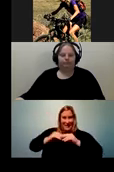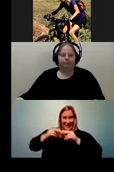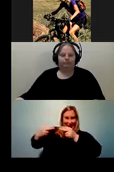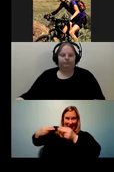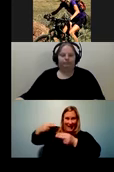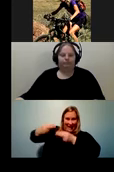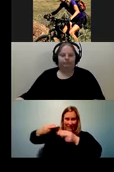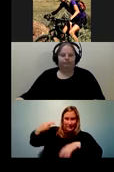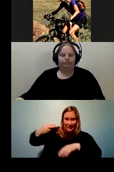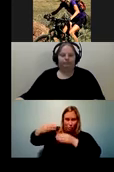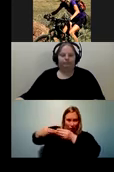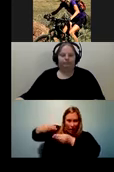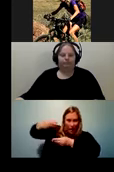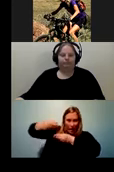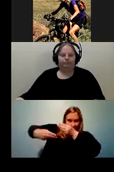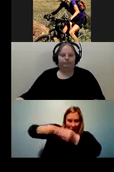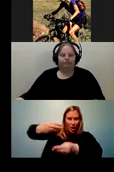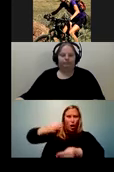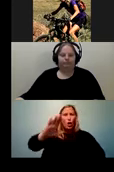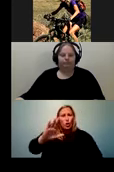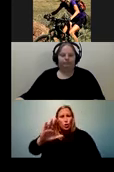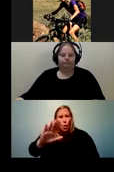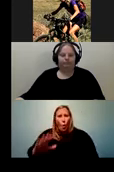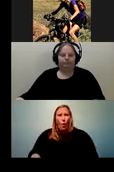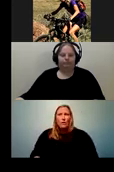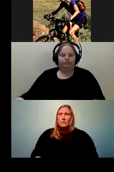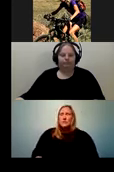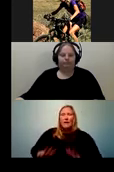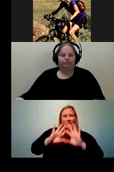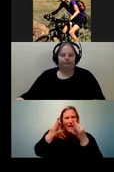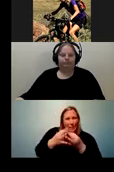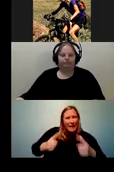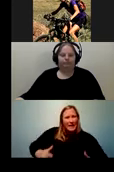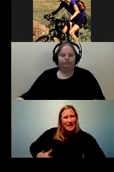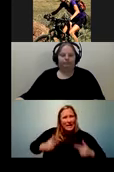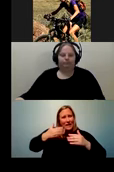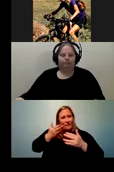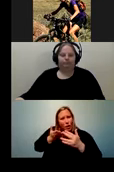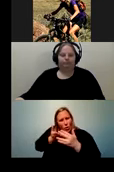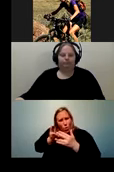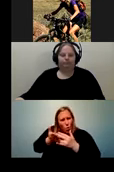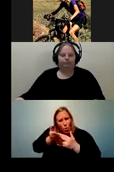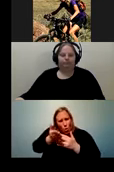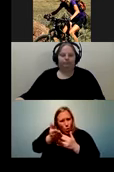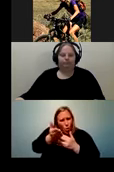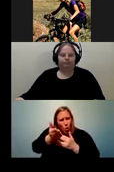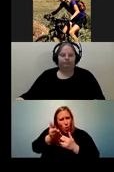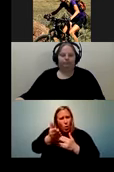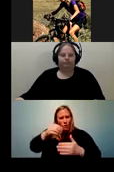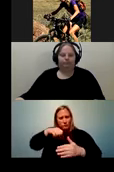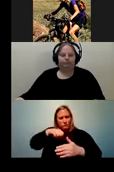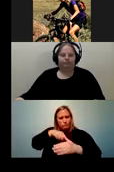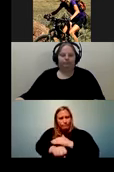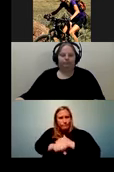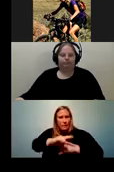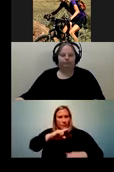all of your ancestors had to live through childbirth. All of them had to live through childbirth, or at least enough